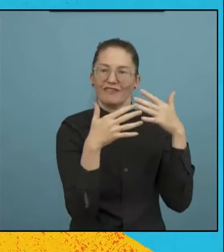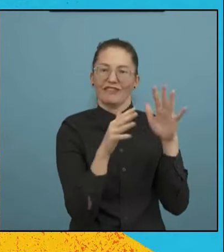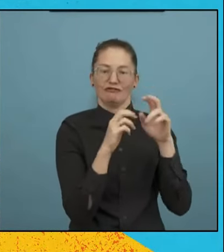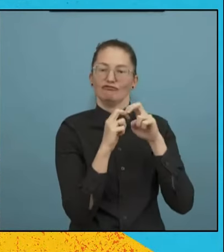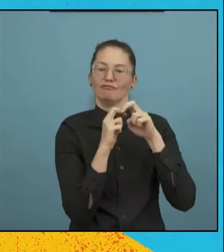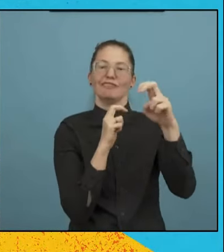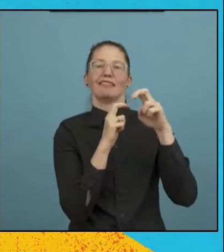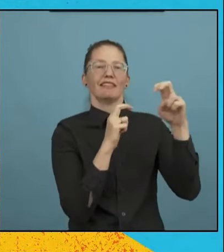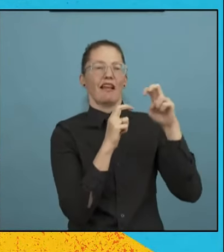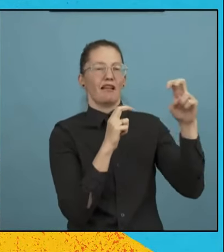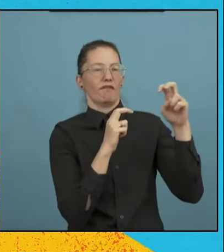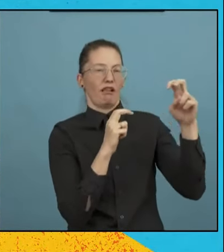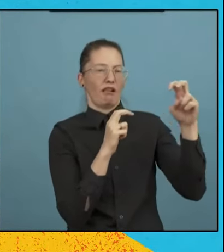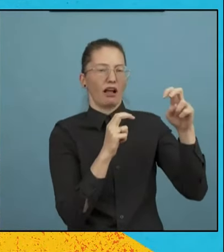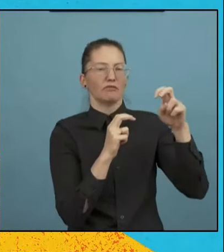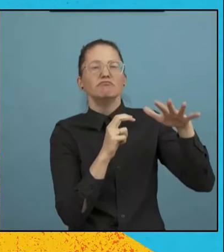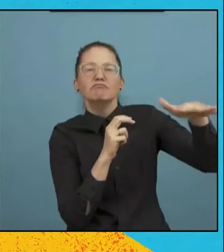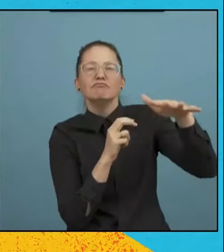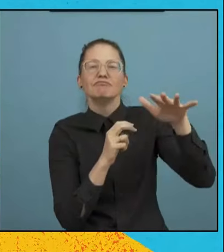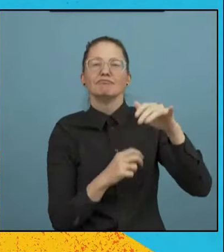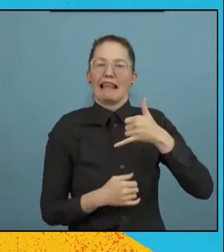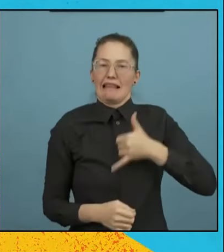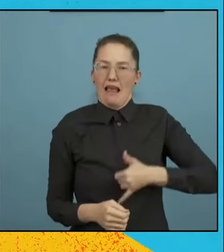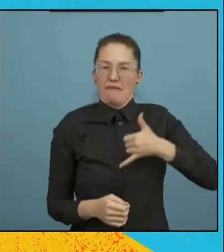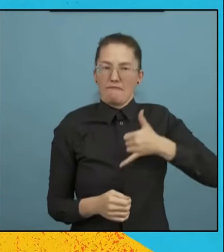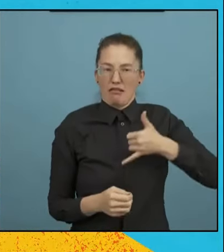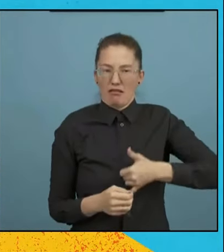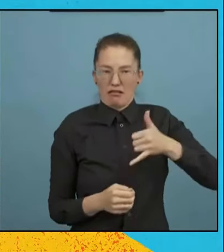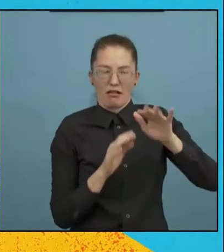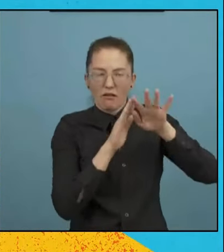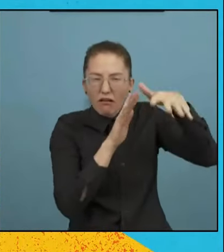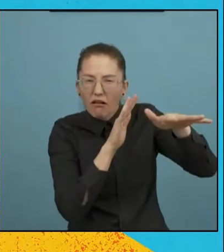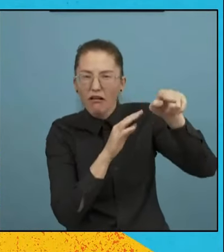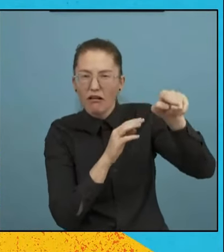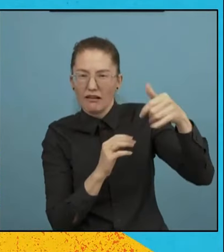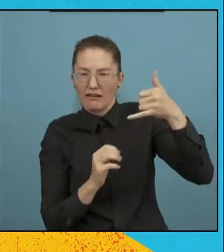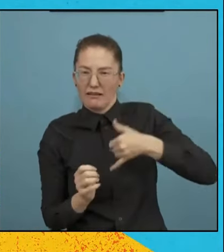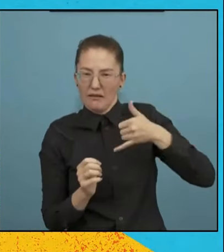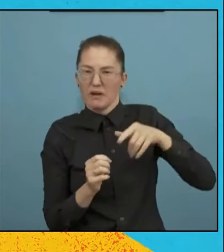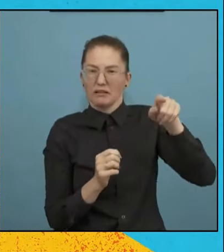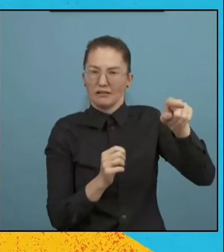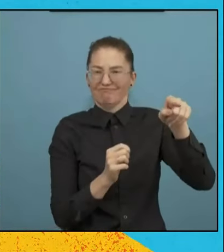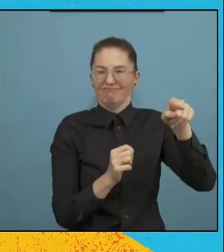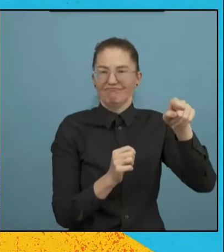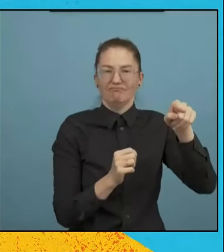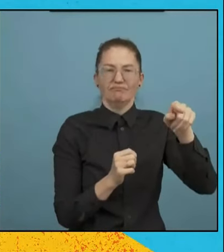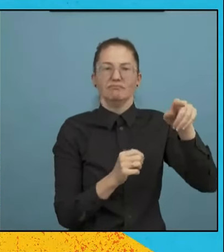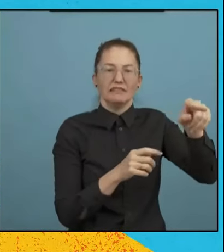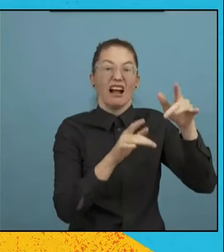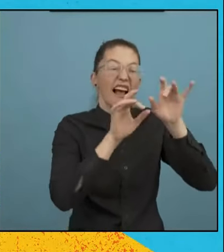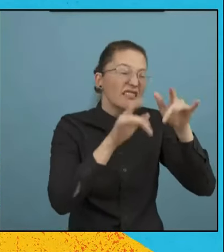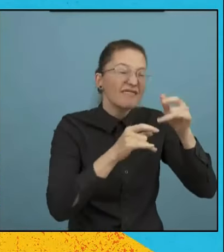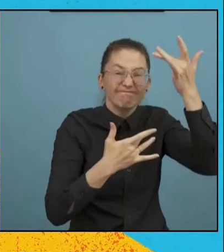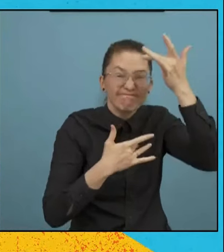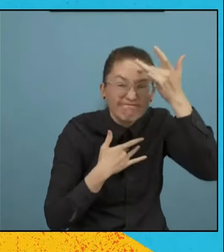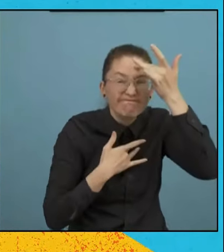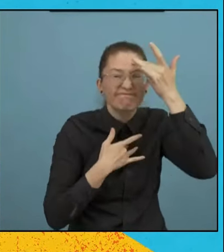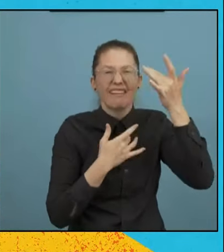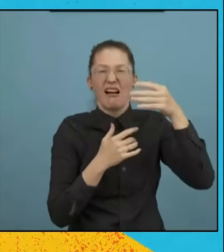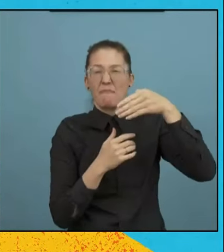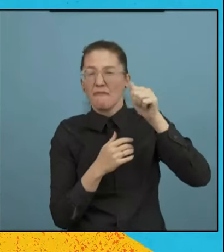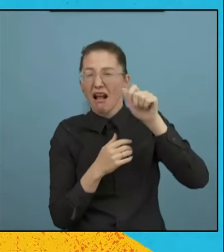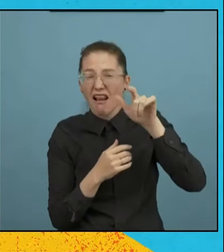you. So young people are here and they mean business, do you agree? Yes. I can't hear you. Yes. Do you agree that young people are here and they mean business?